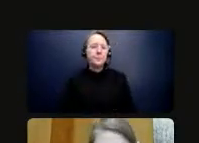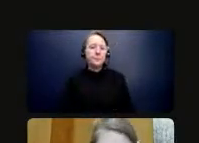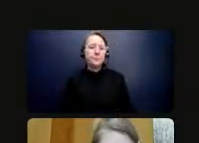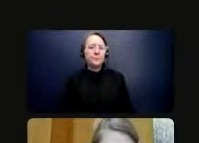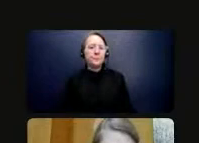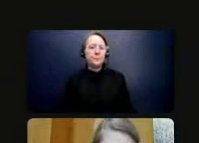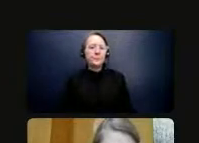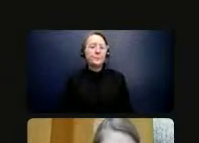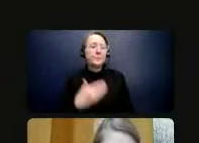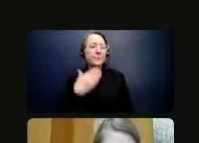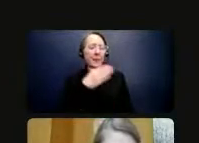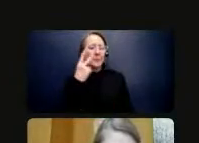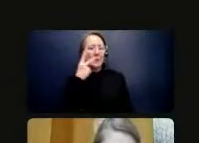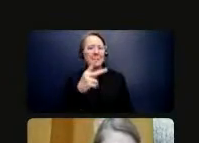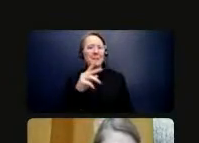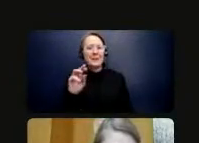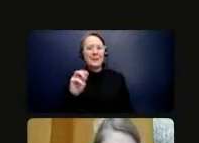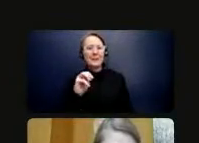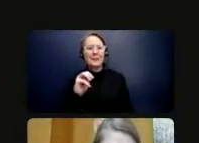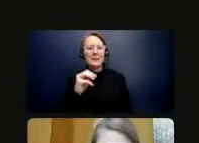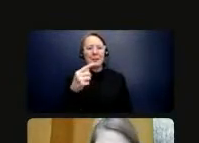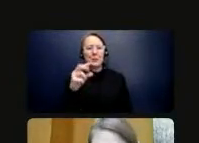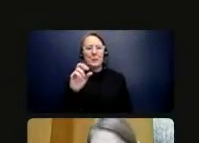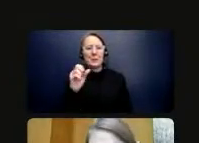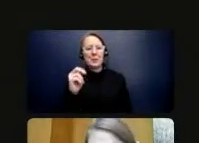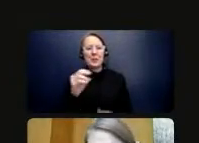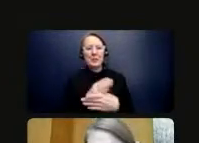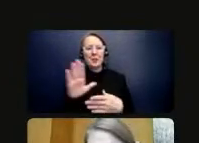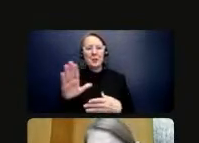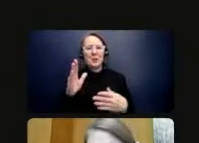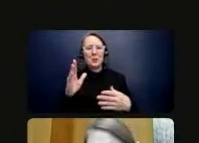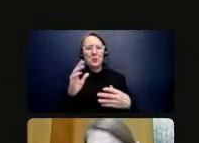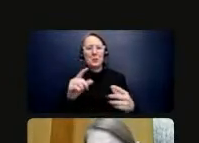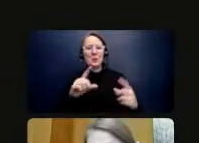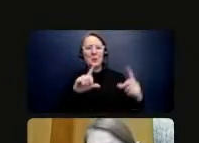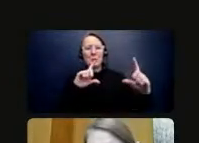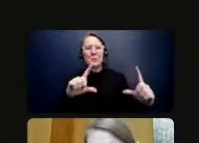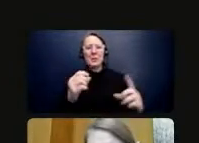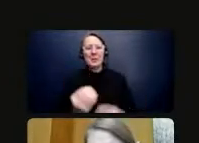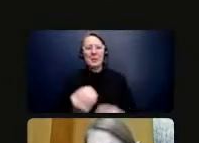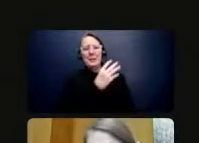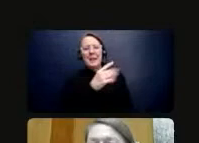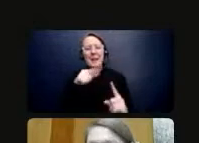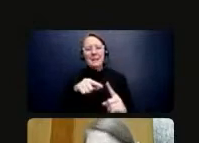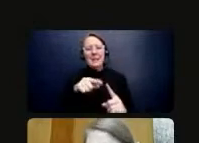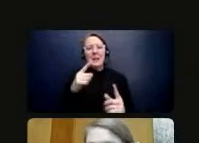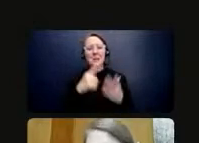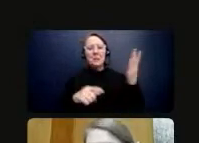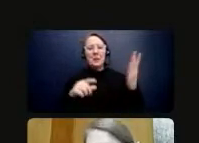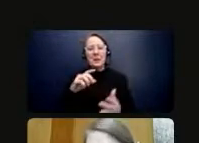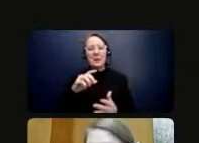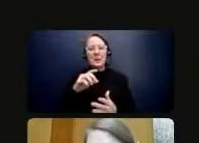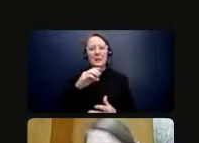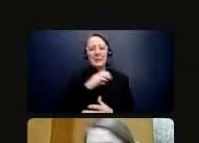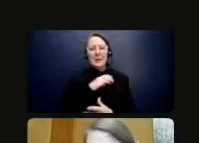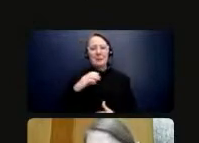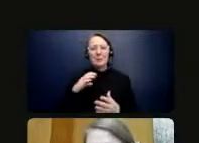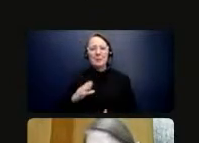Thank you. Thank you. I see Ms. Bennett has shared her screen. I think this probably is what Councillor Lewis was referencing a minute ago.